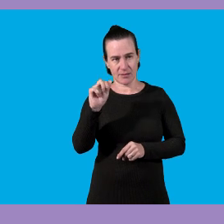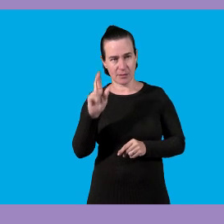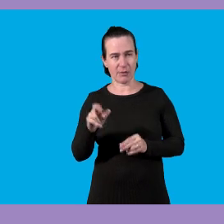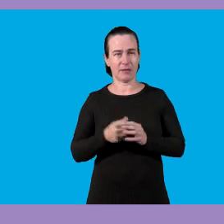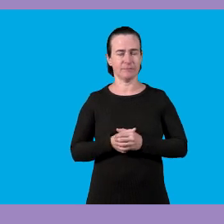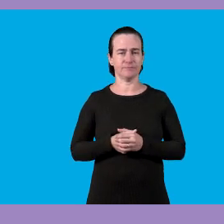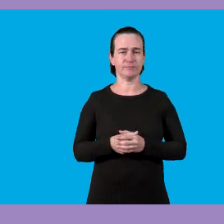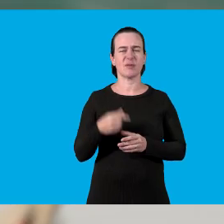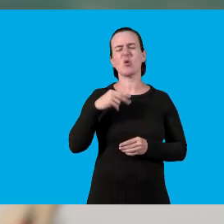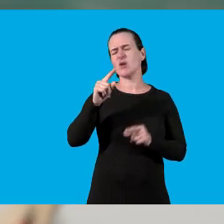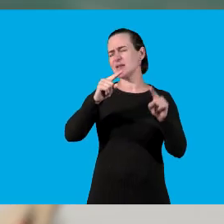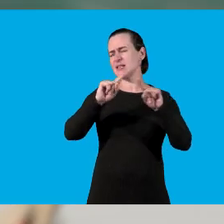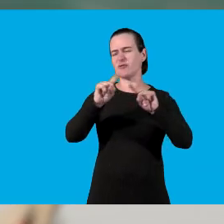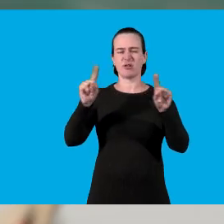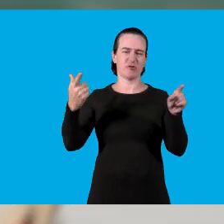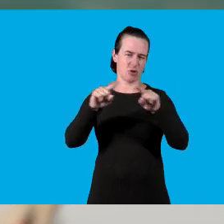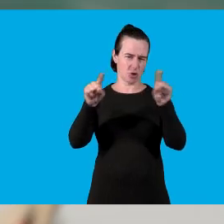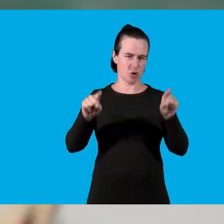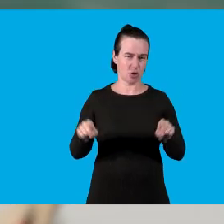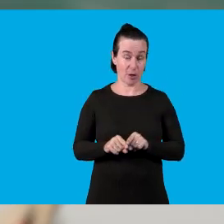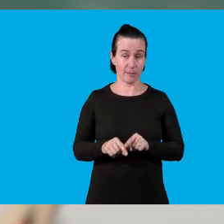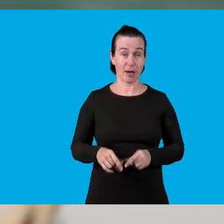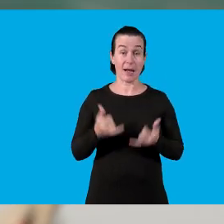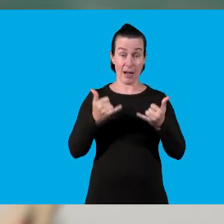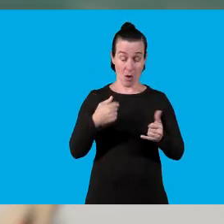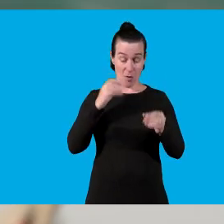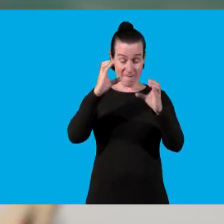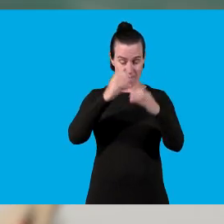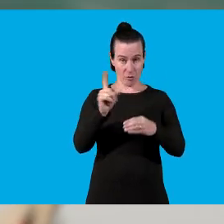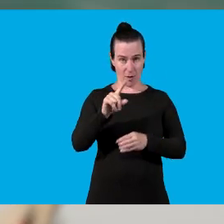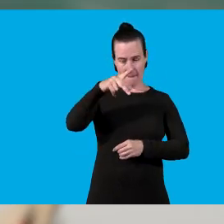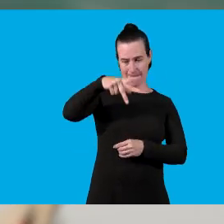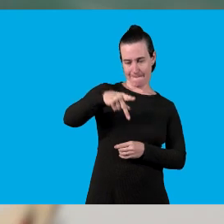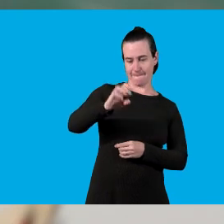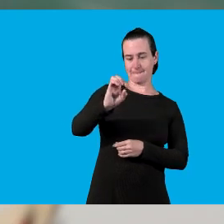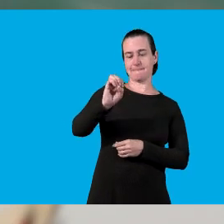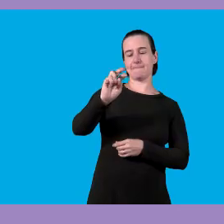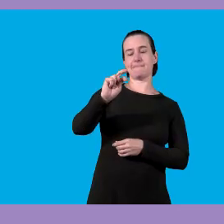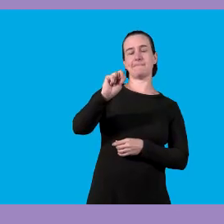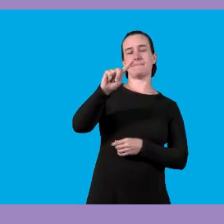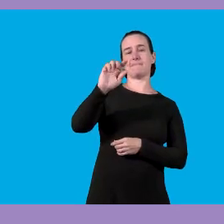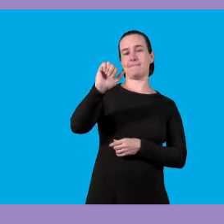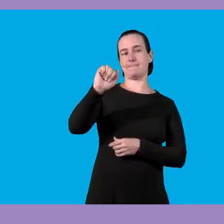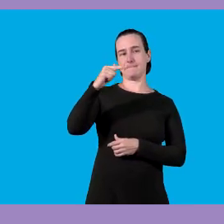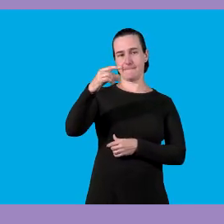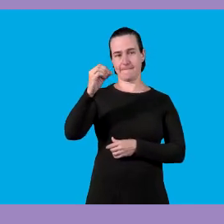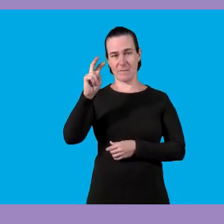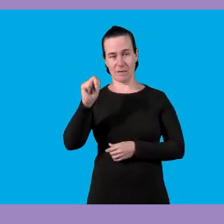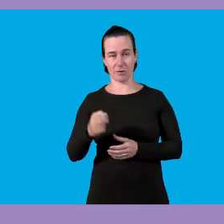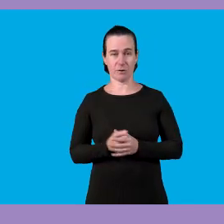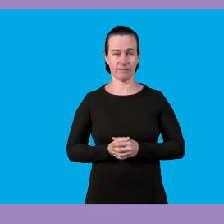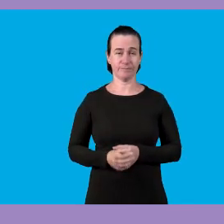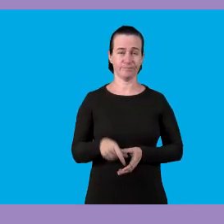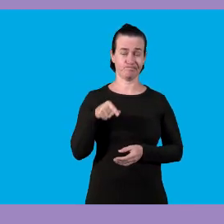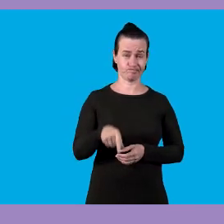be a triangle or a quadrilateral. And I'm looking at pentagons here. And it says that JKLMN